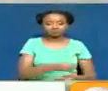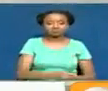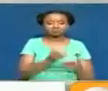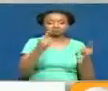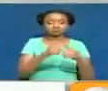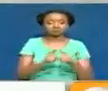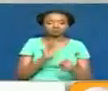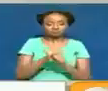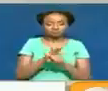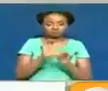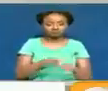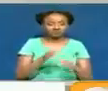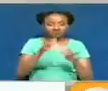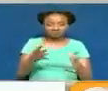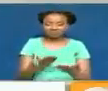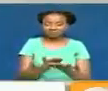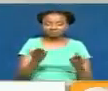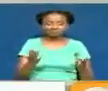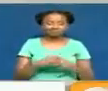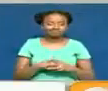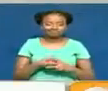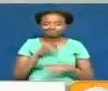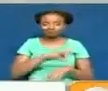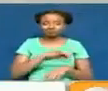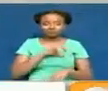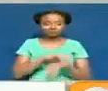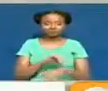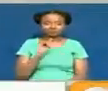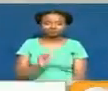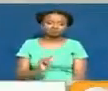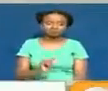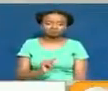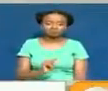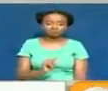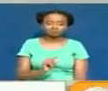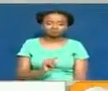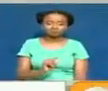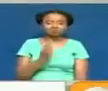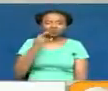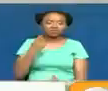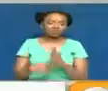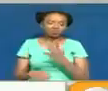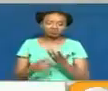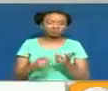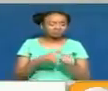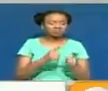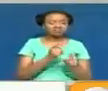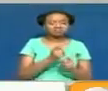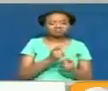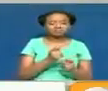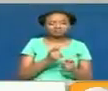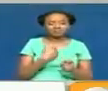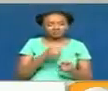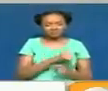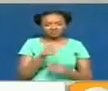not, farmers have very little to show for it due to poor yields and prices. Now, an American farmer living in the country